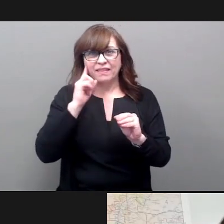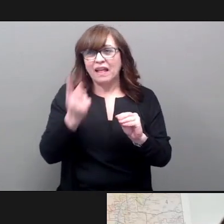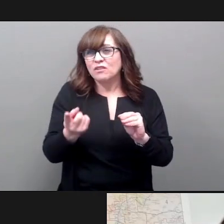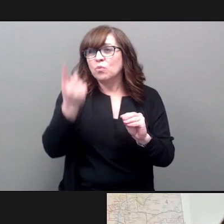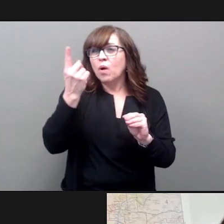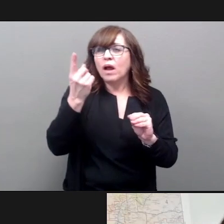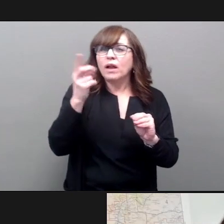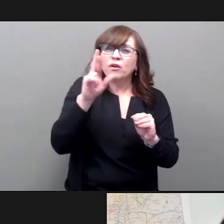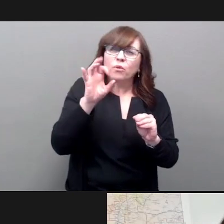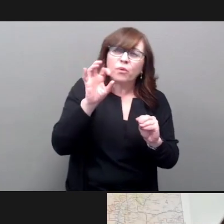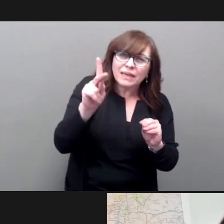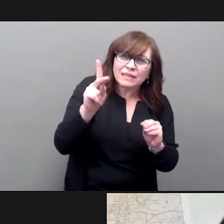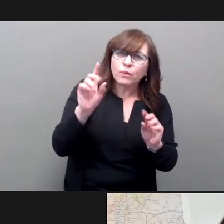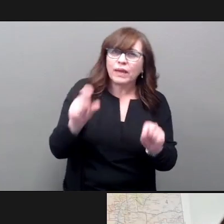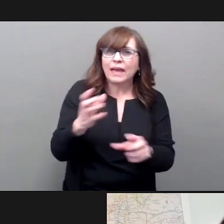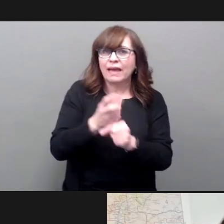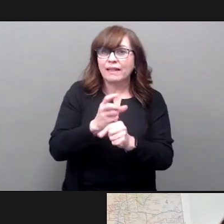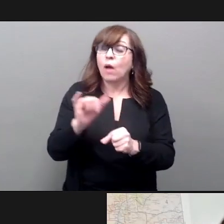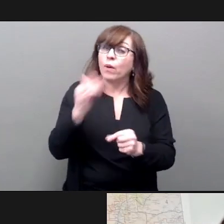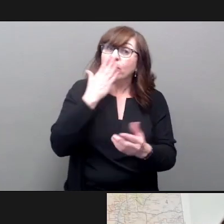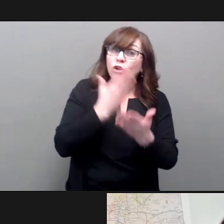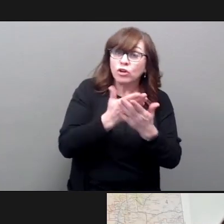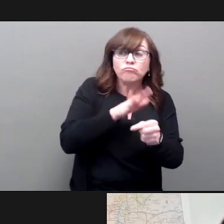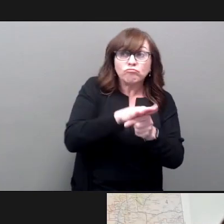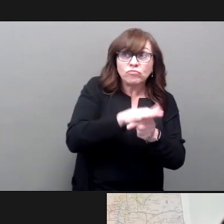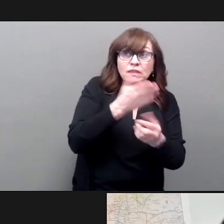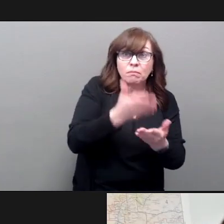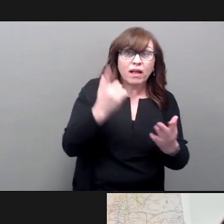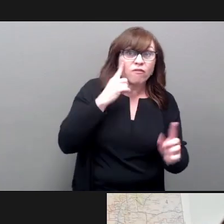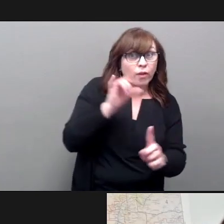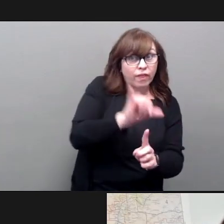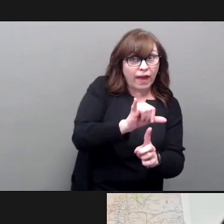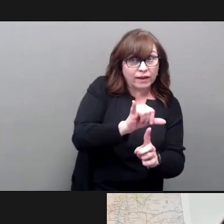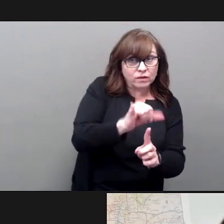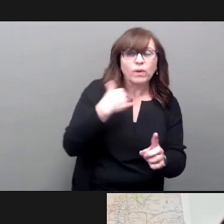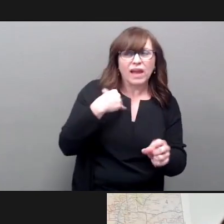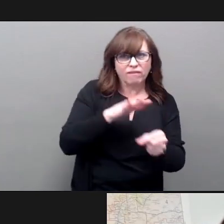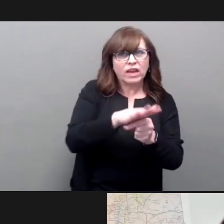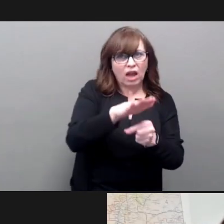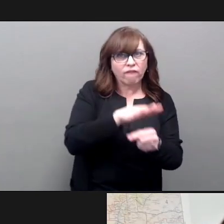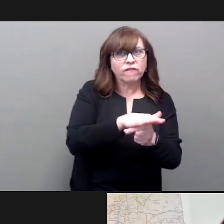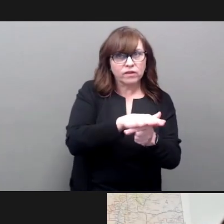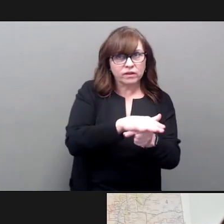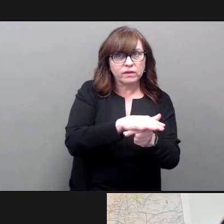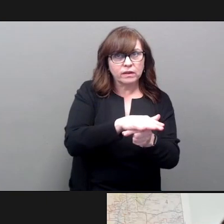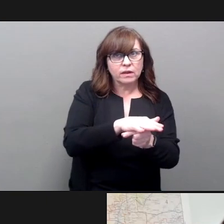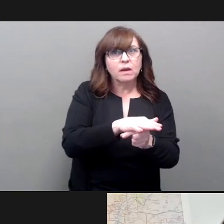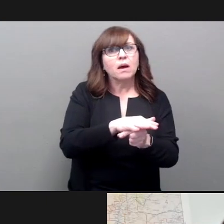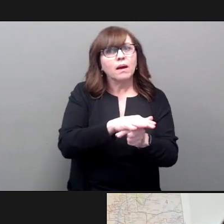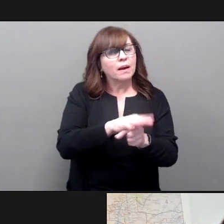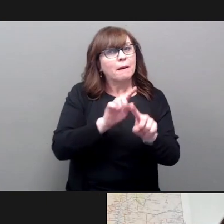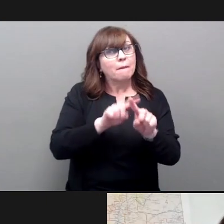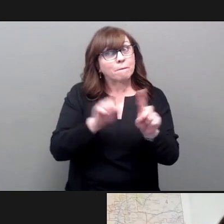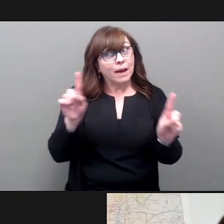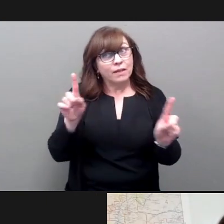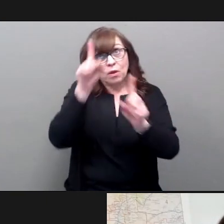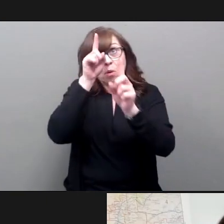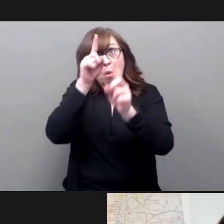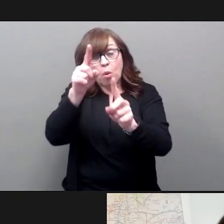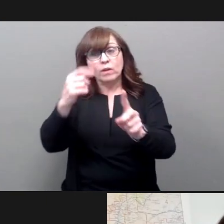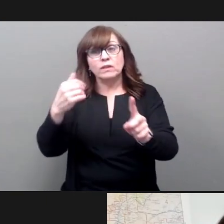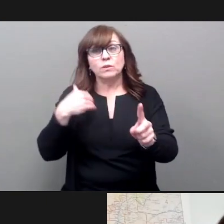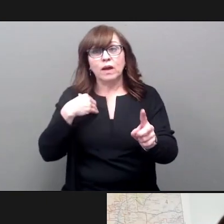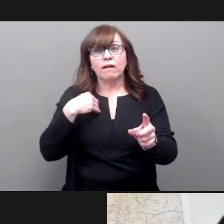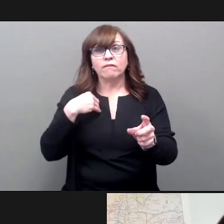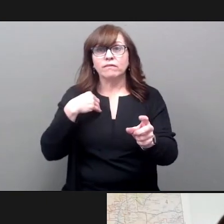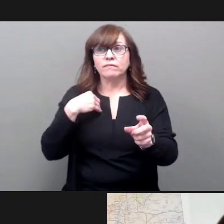and you can get that. And we have a good supply of that. We've got enough, but we'd like to have a great supply of the most